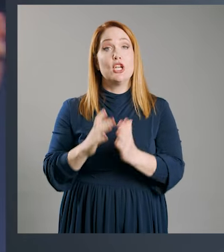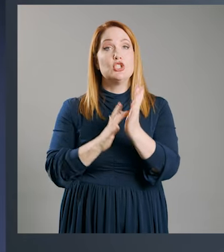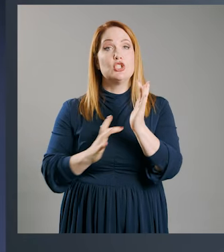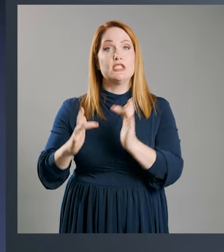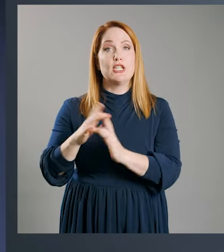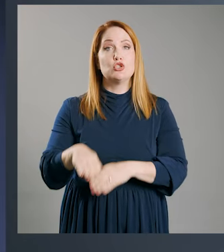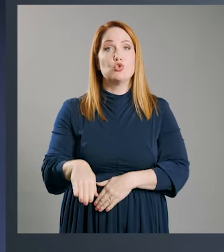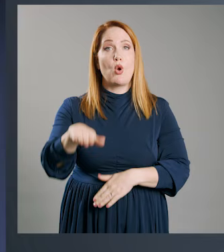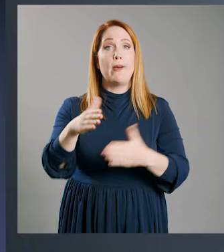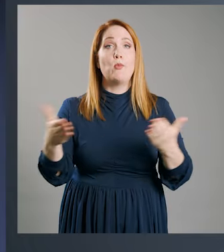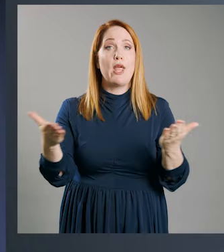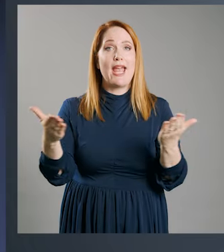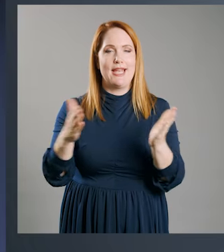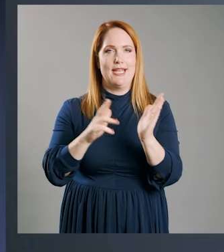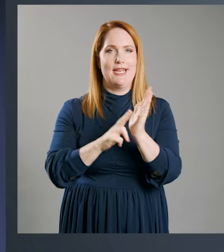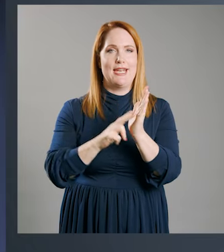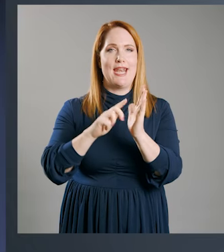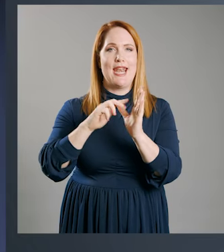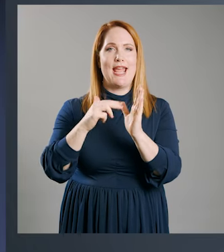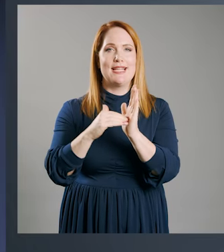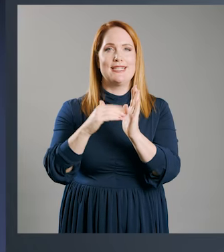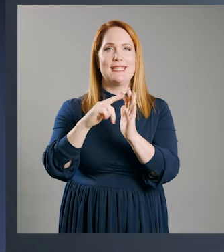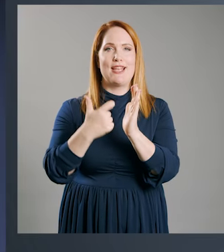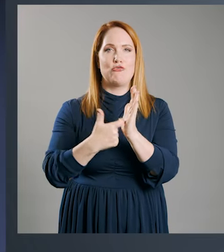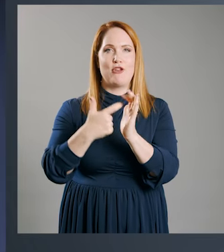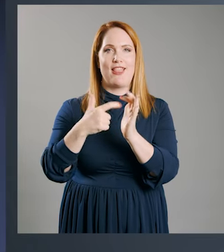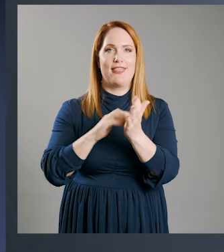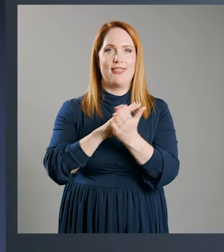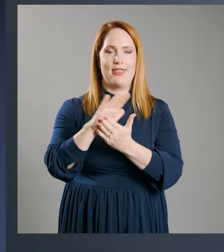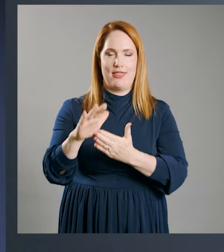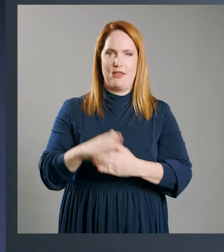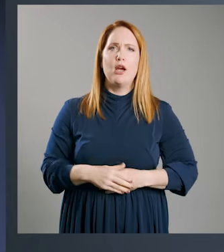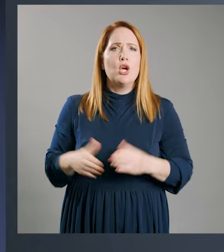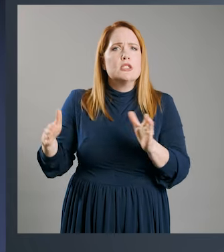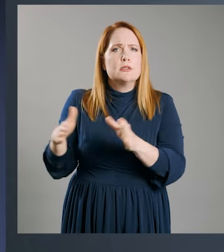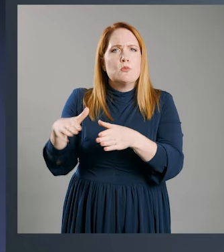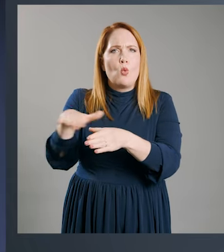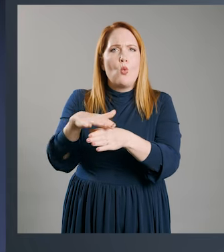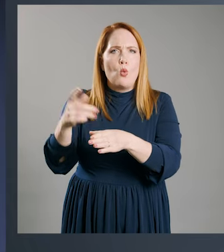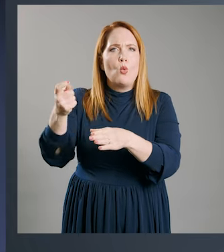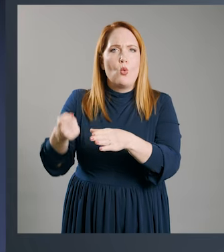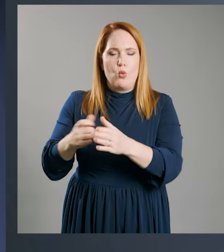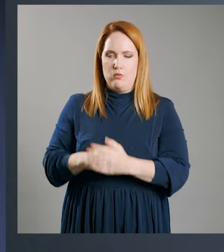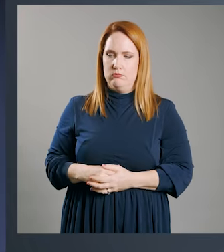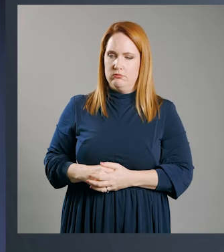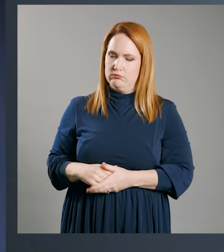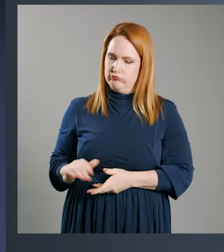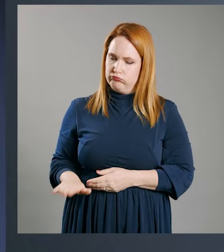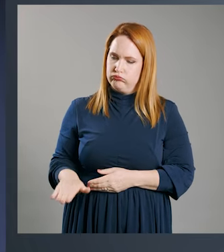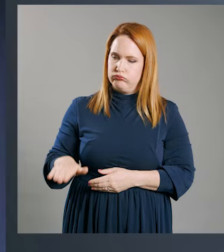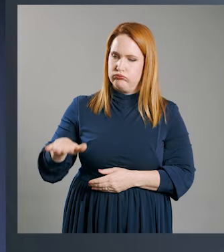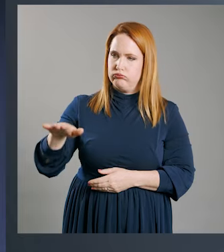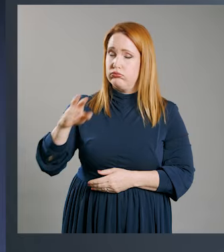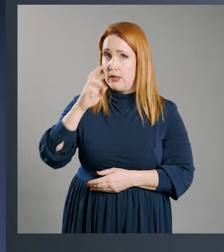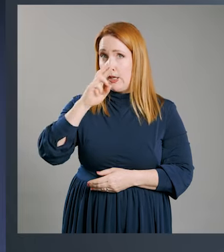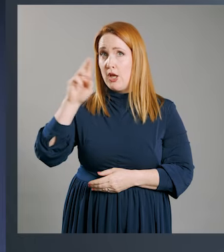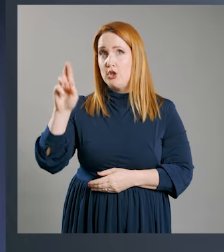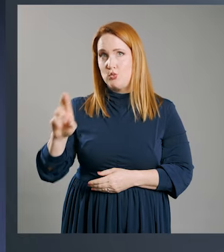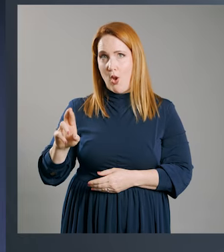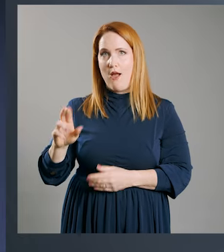had grown up in Nazareth, and Nazareth was a small place, but by the time he was 12 years